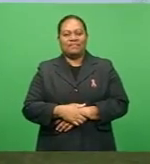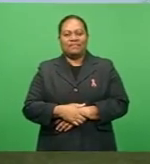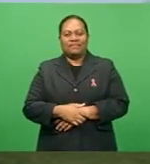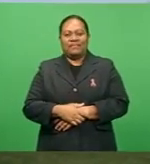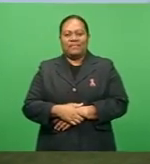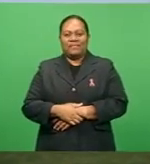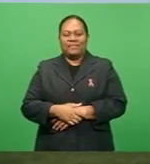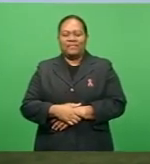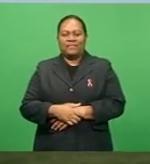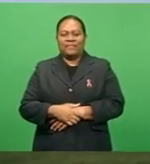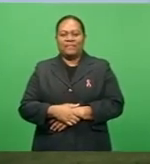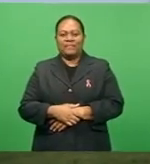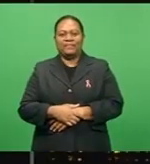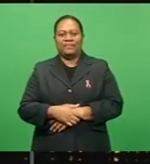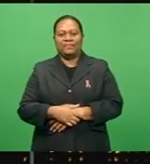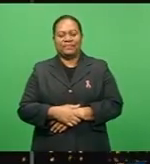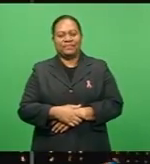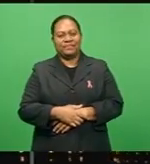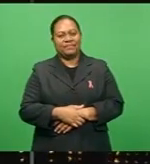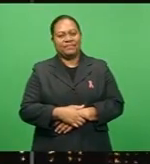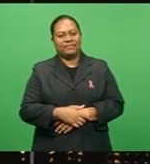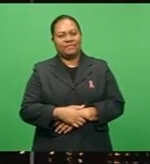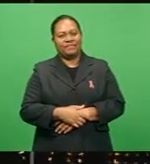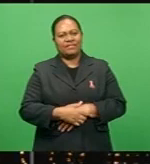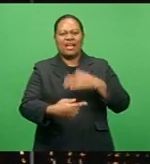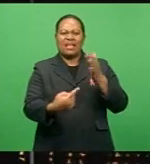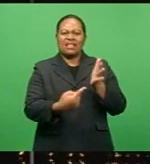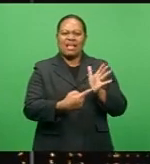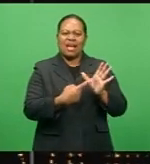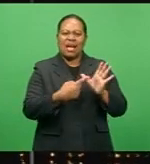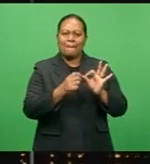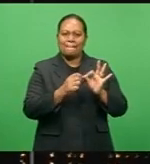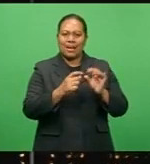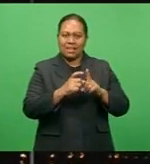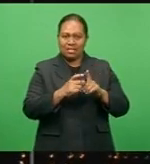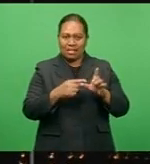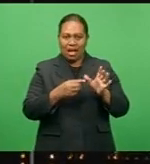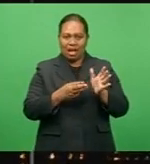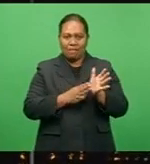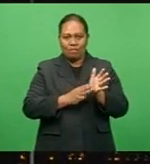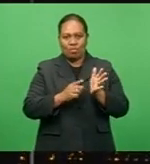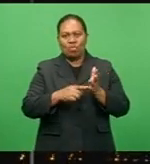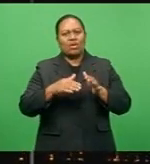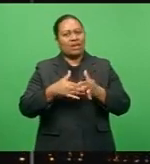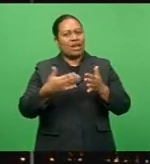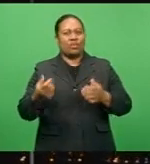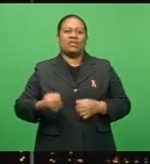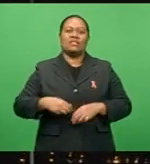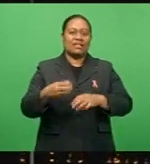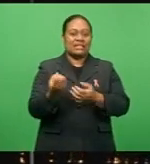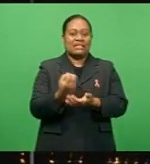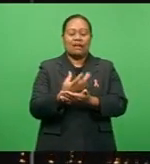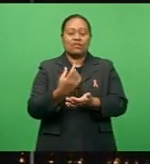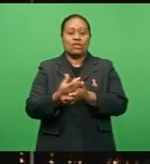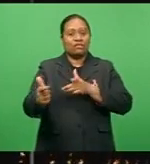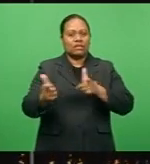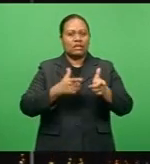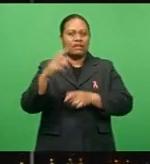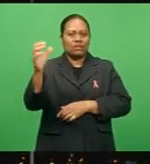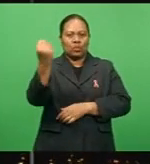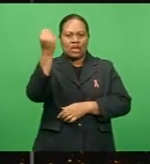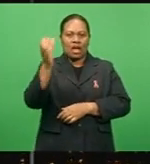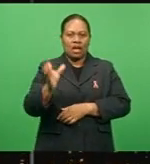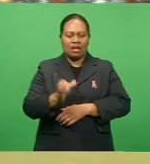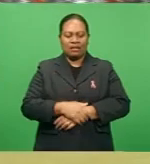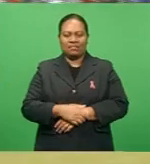didn't play according to the game plan that we put out in the first half. I was very cross with them at halftime.